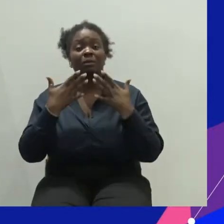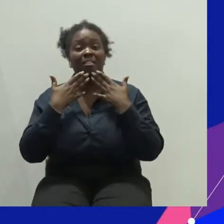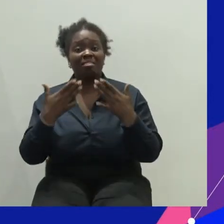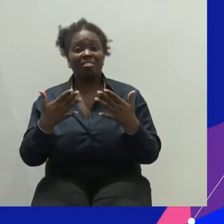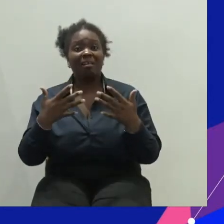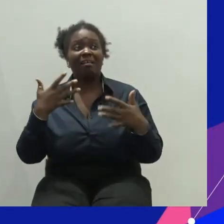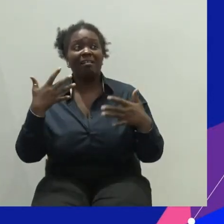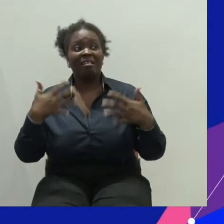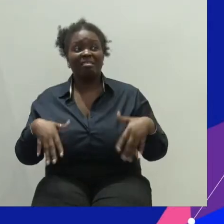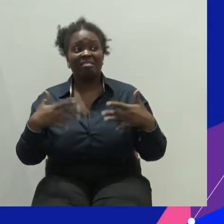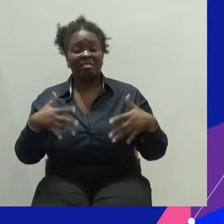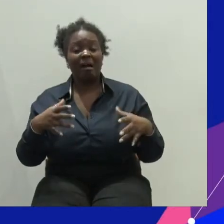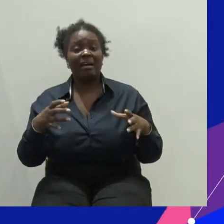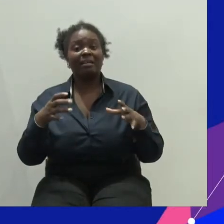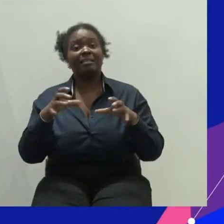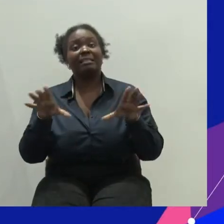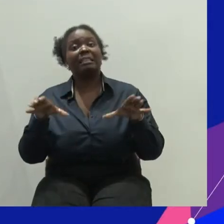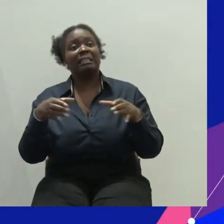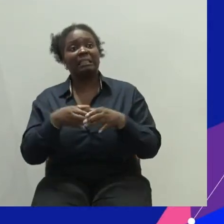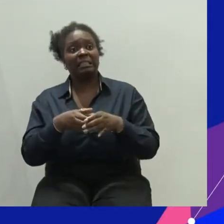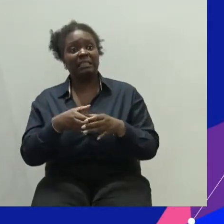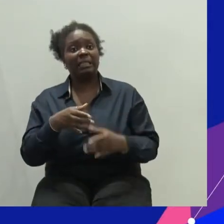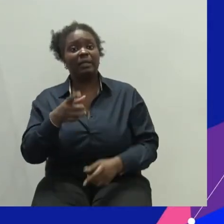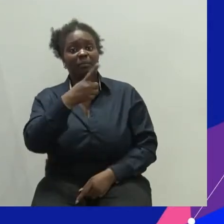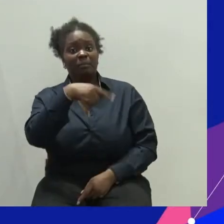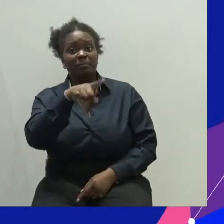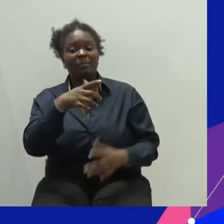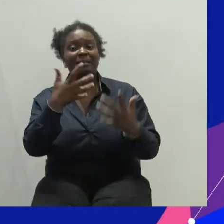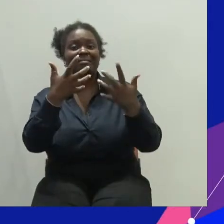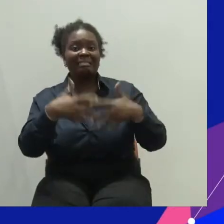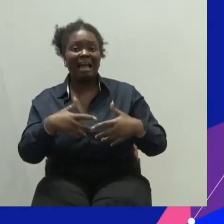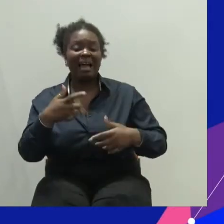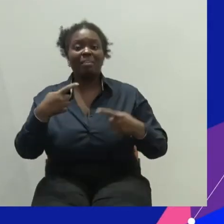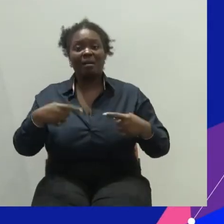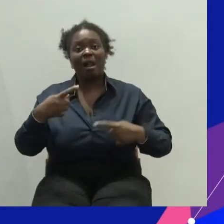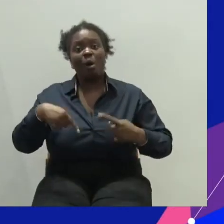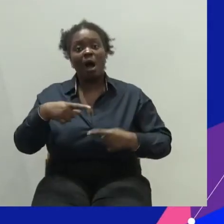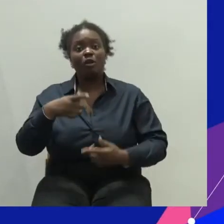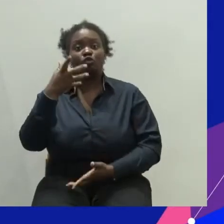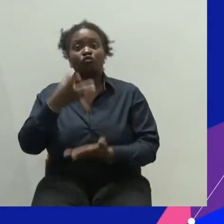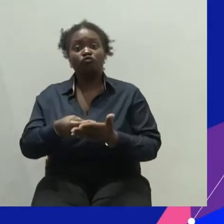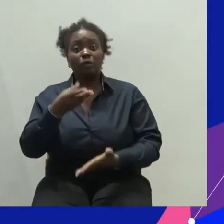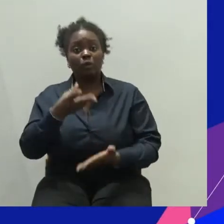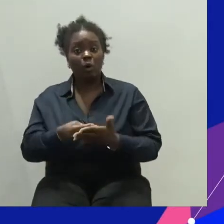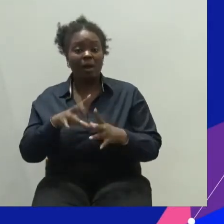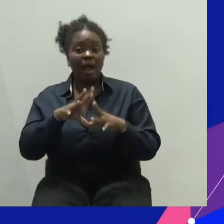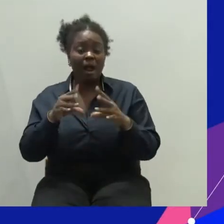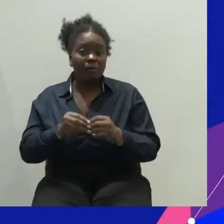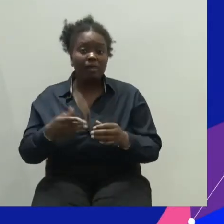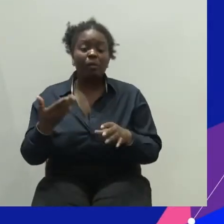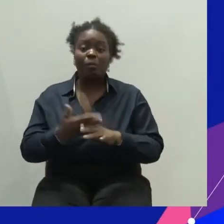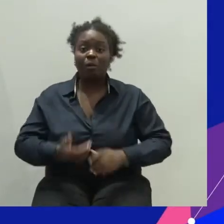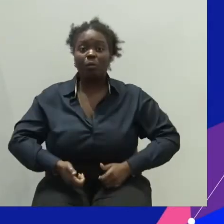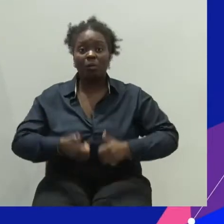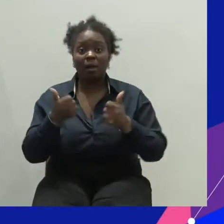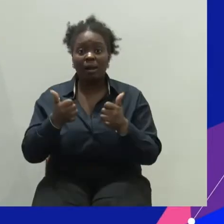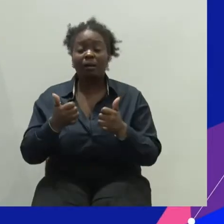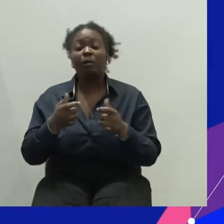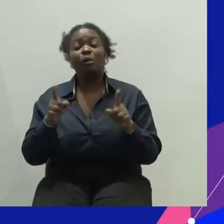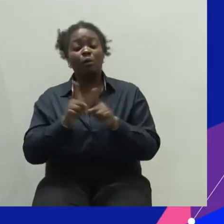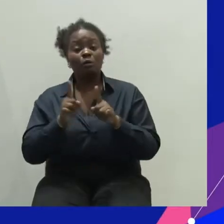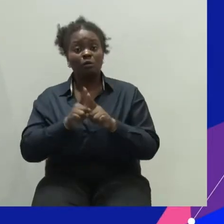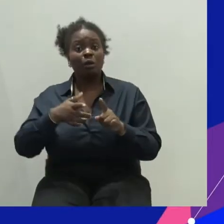amazing AV team and tech that allow us to record this. Everything has worked very well. Please